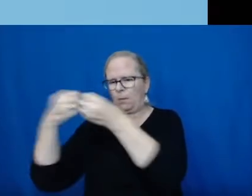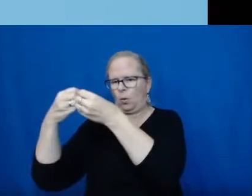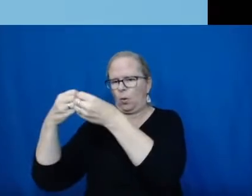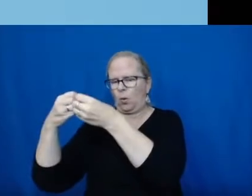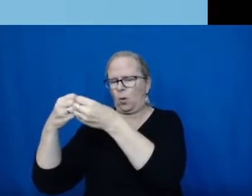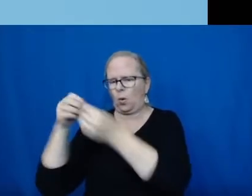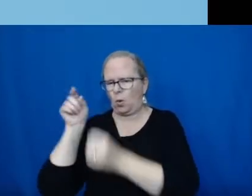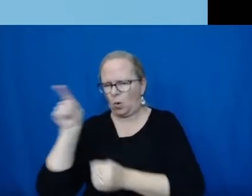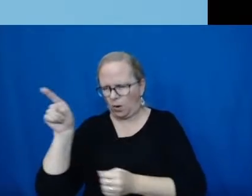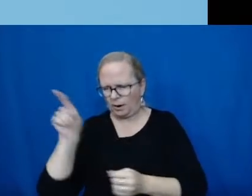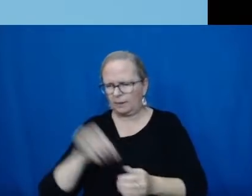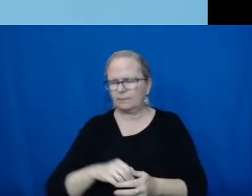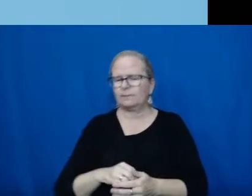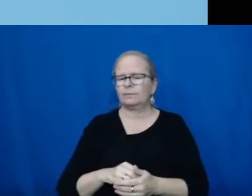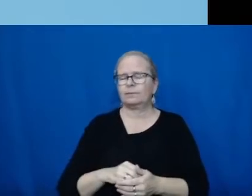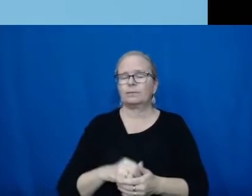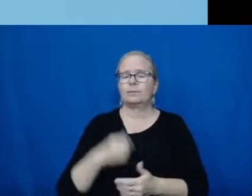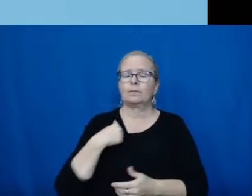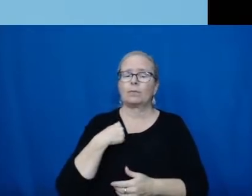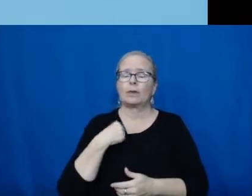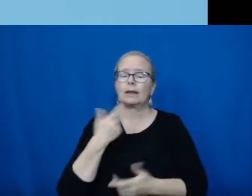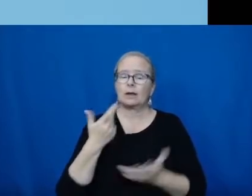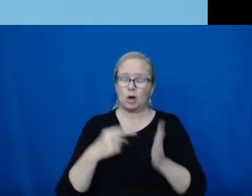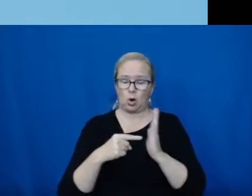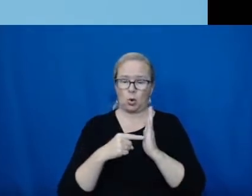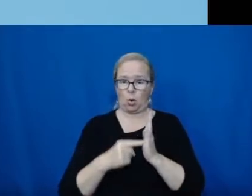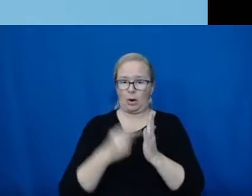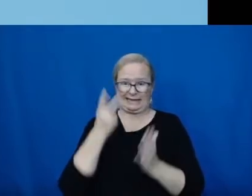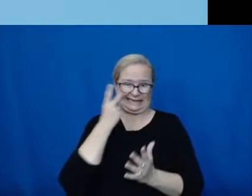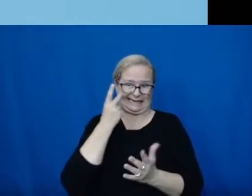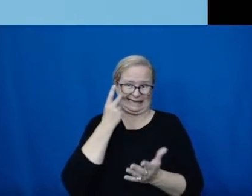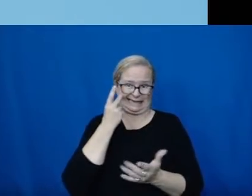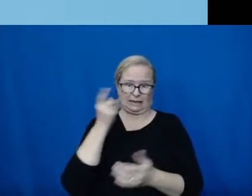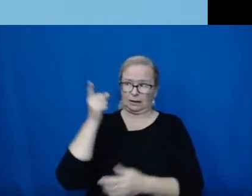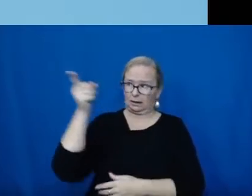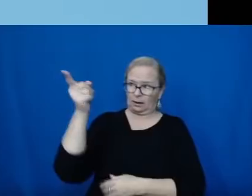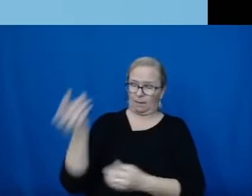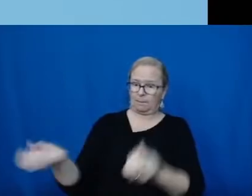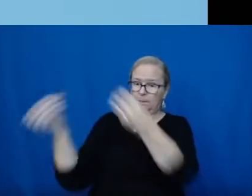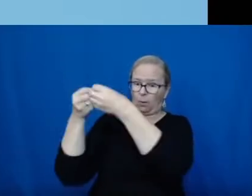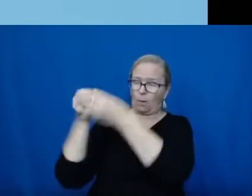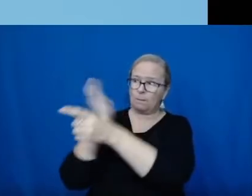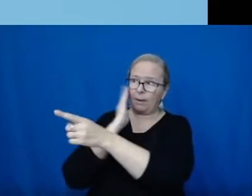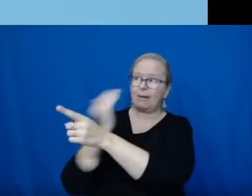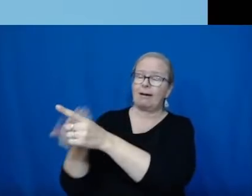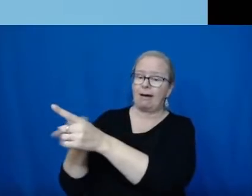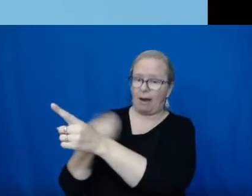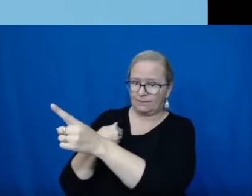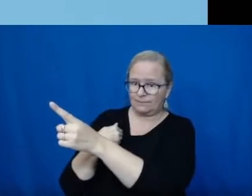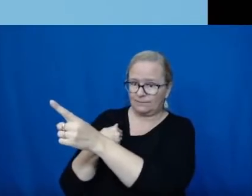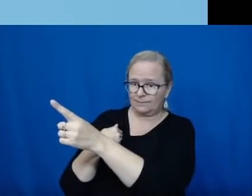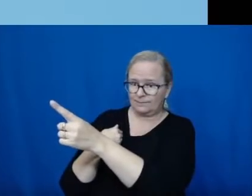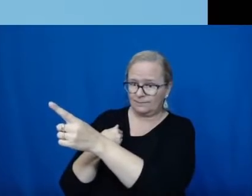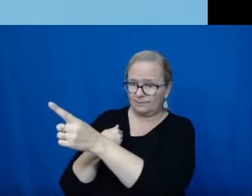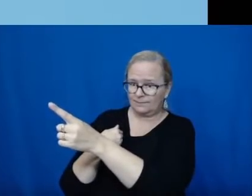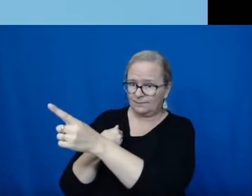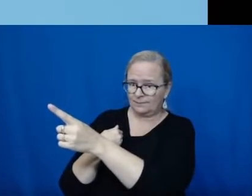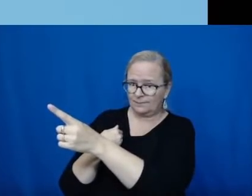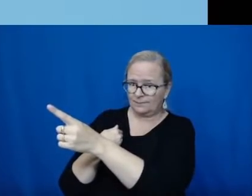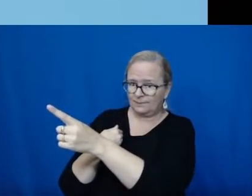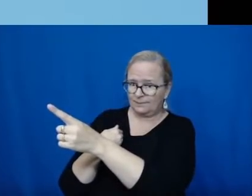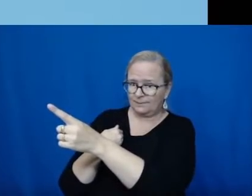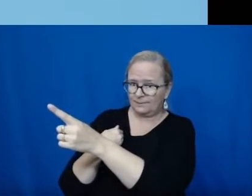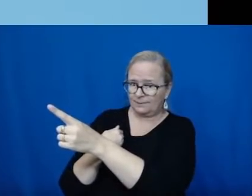have, if we have mitigation strategy that hinges on beds, then the more beds we have available, the